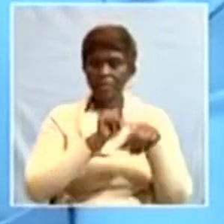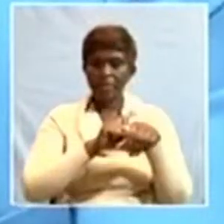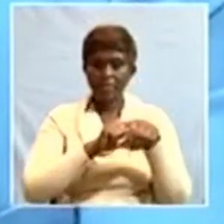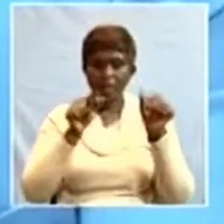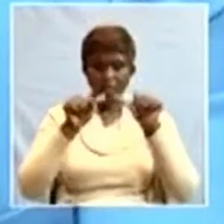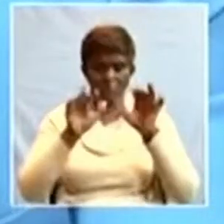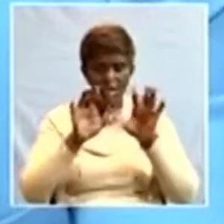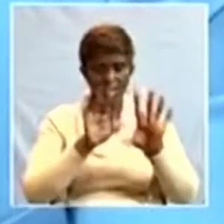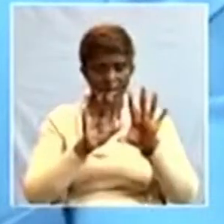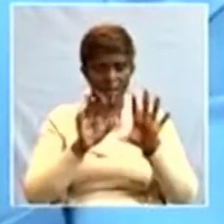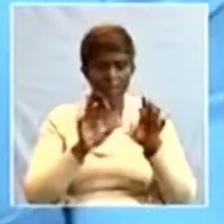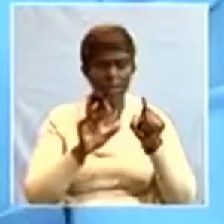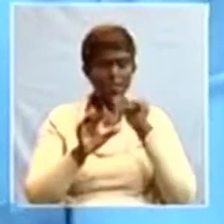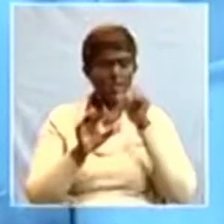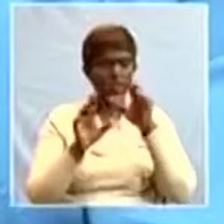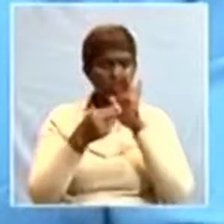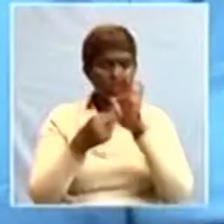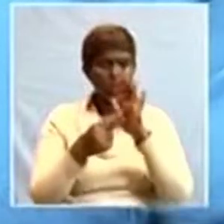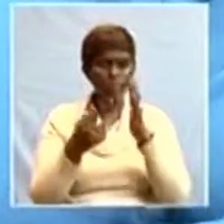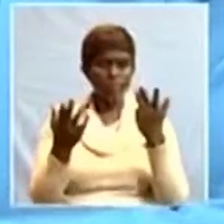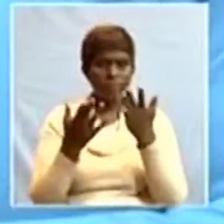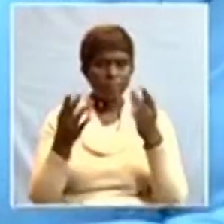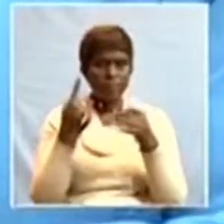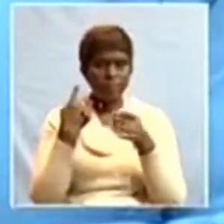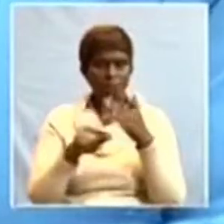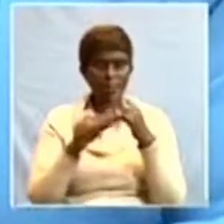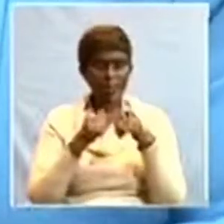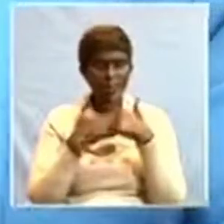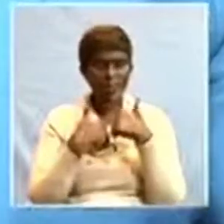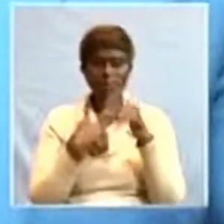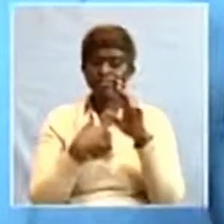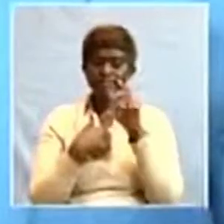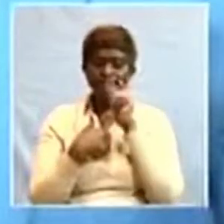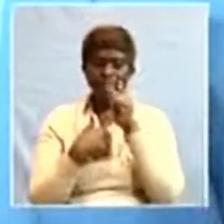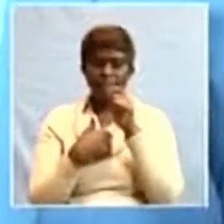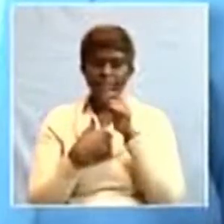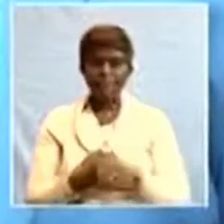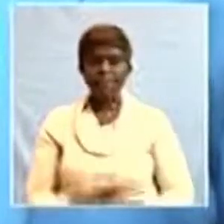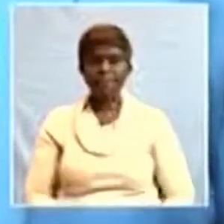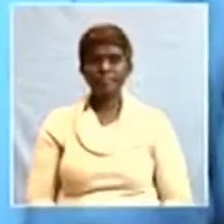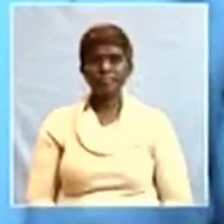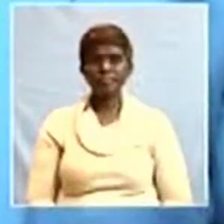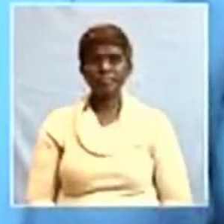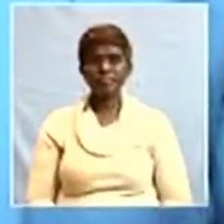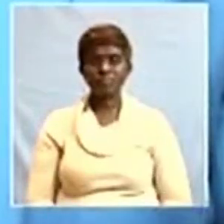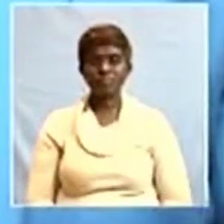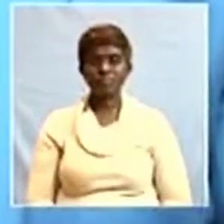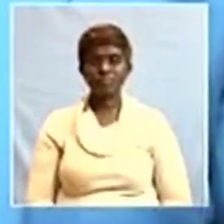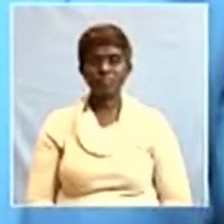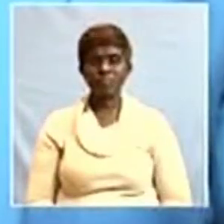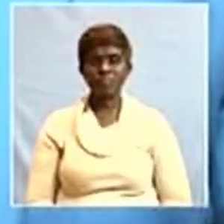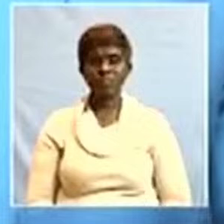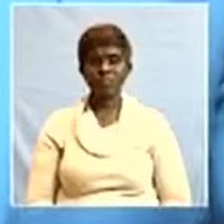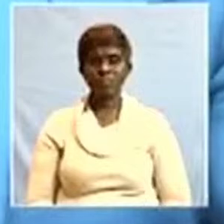auditors are there, they are not availed. So what we have done. Lift your mic. Lift the mic. Yeah.